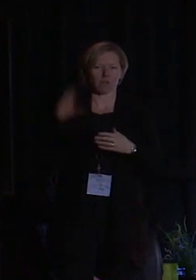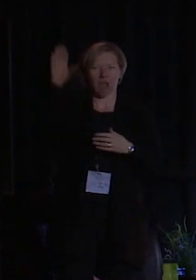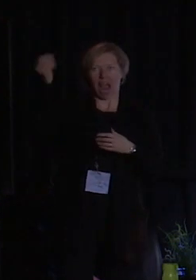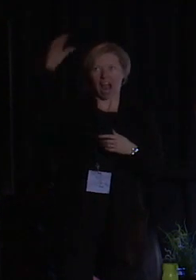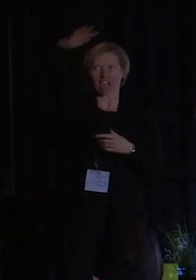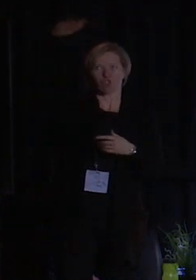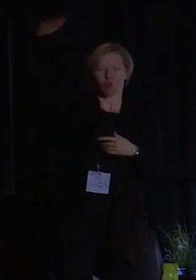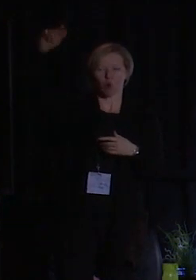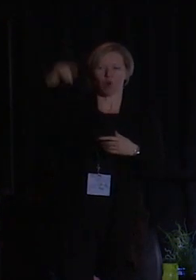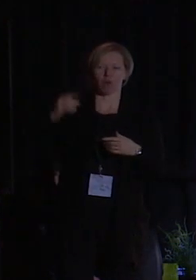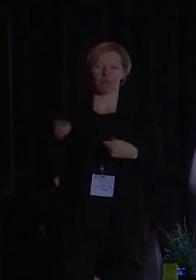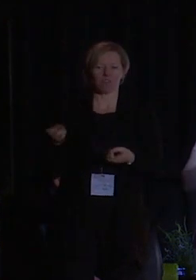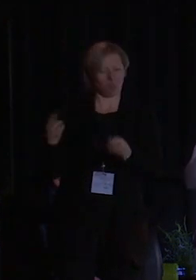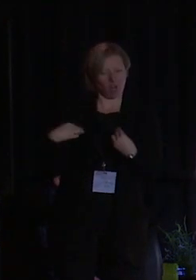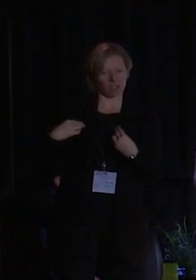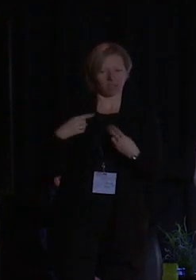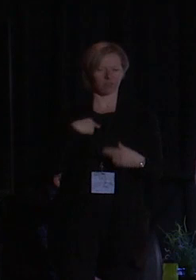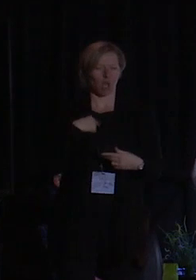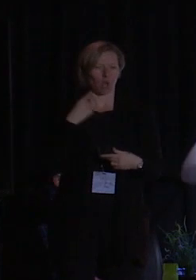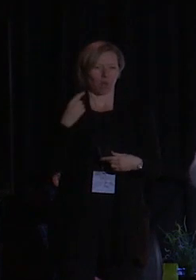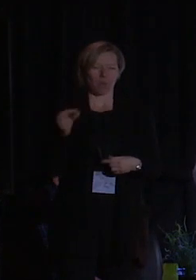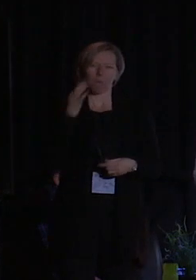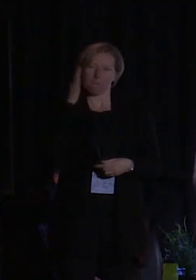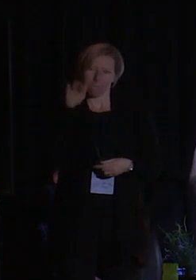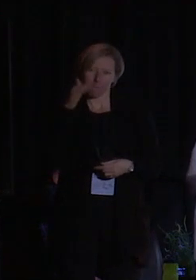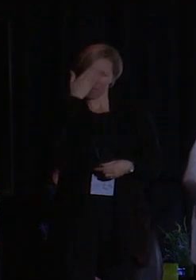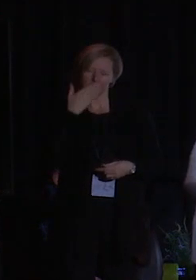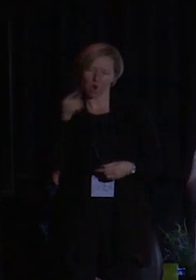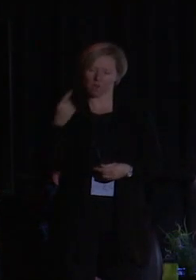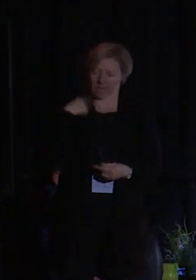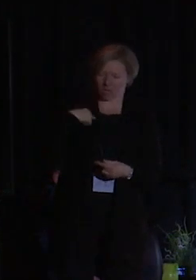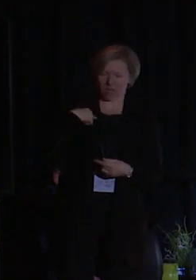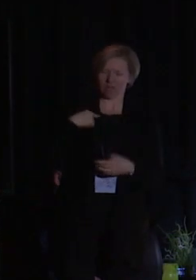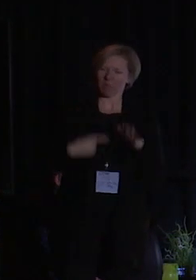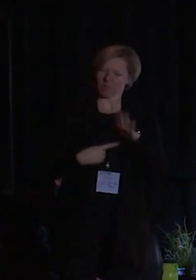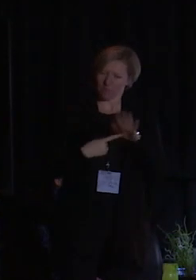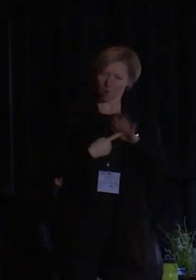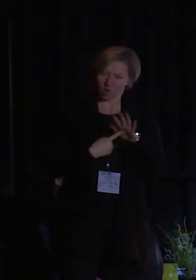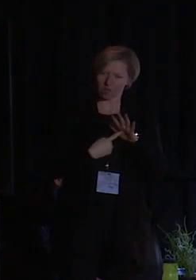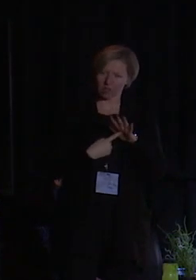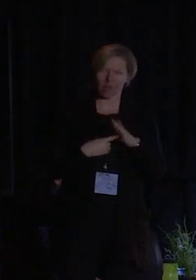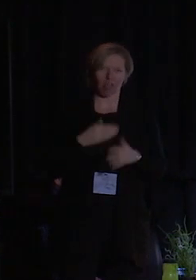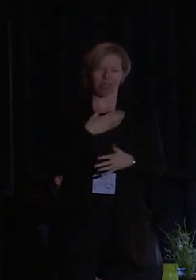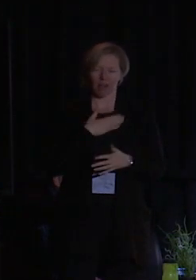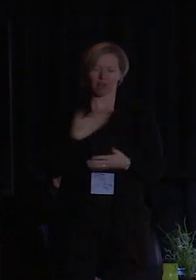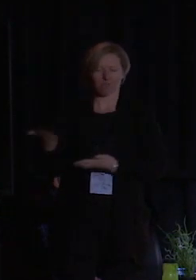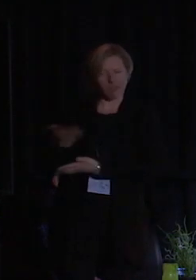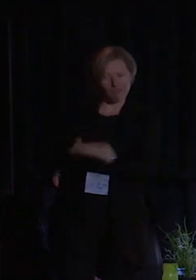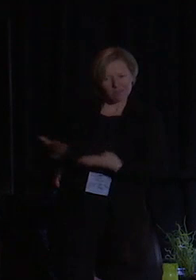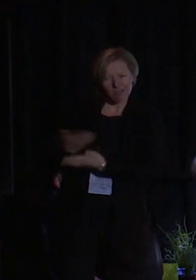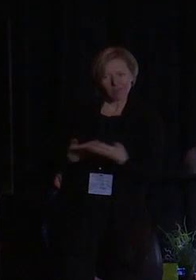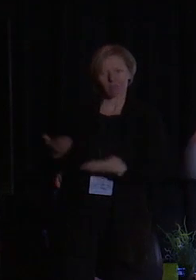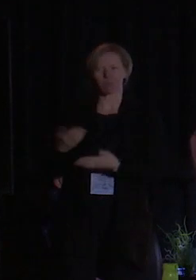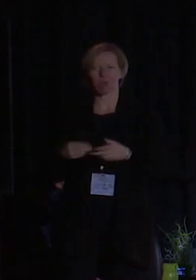country and in some places in Europe, where people have come and said to us how important it was that it gave them an opportunity to have conversations that they might not